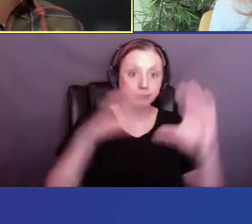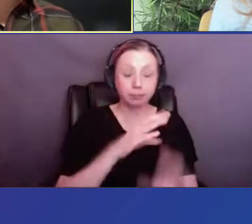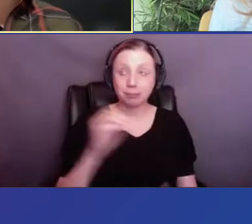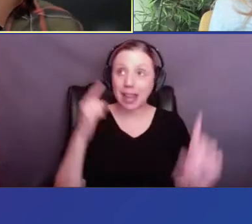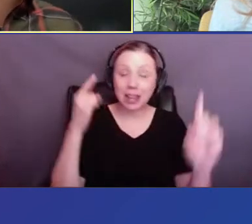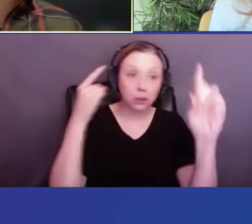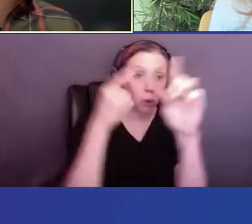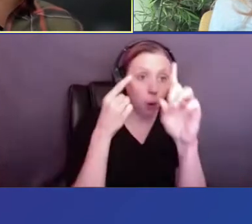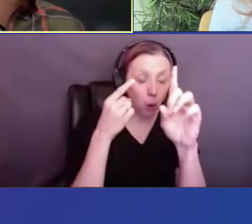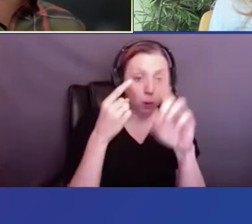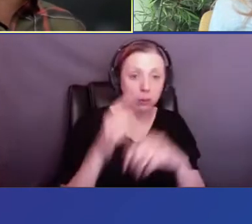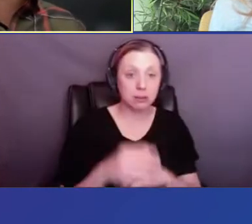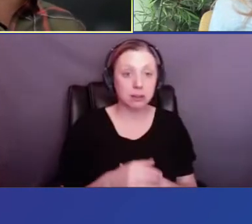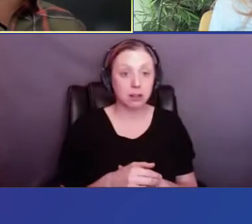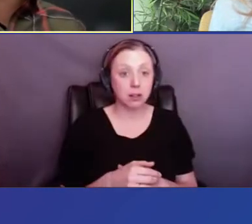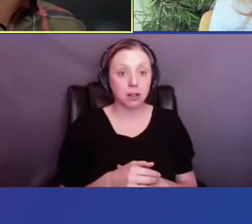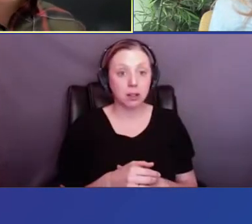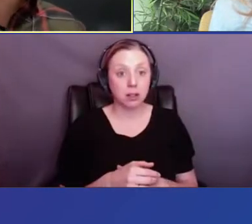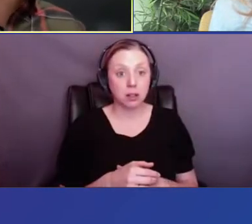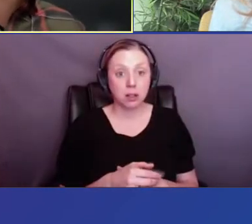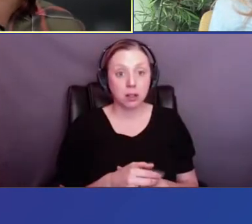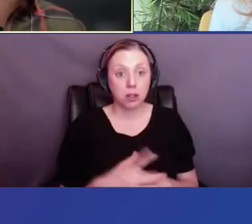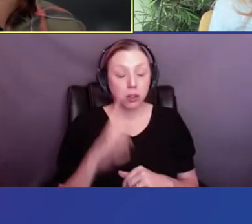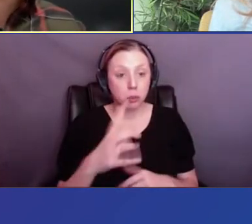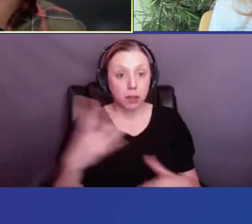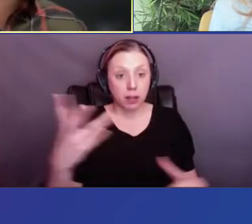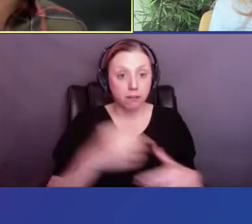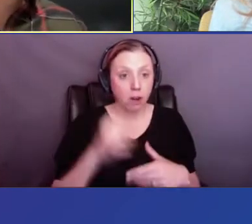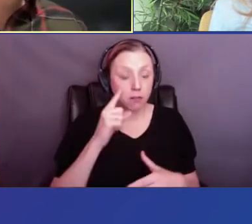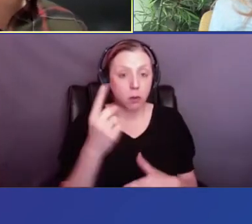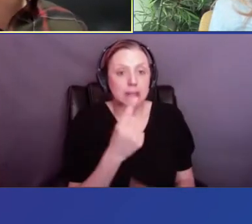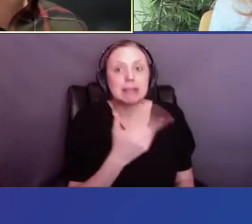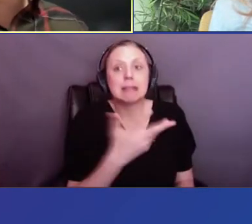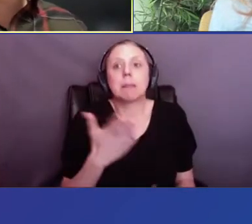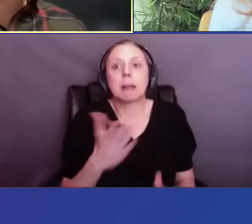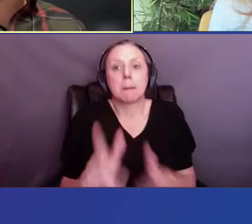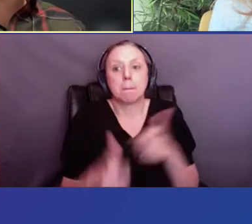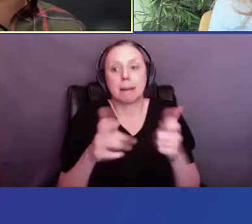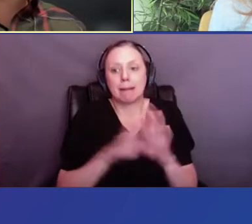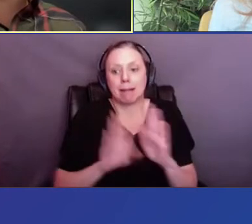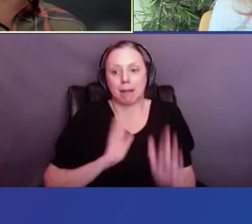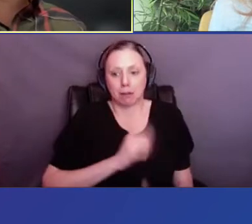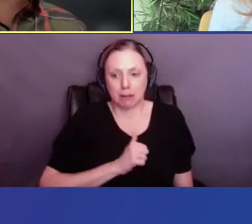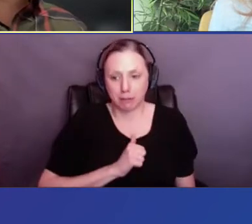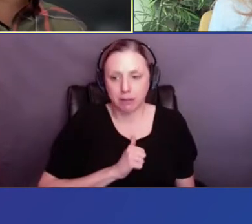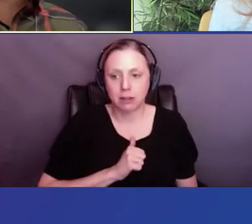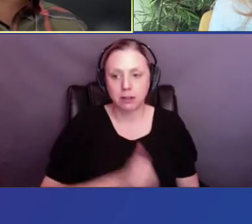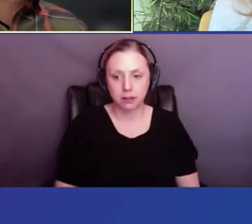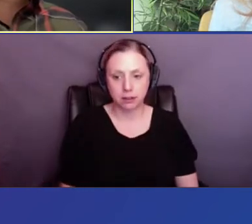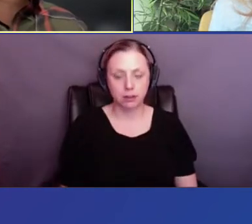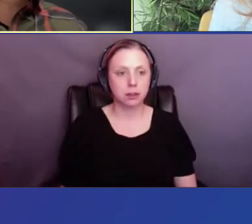goals, to be part of something much bigger than ourselves.